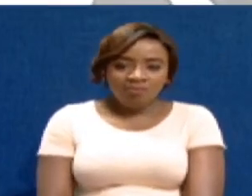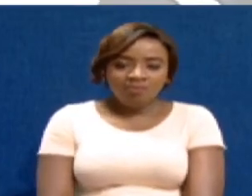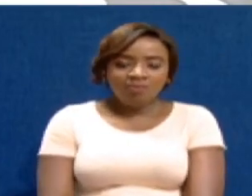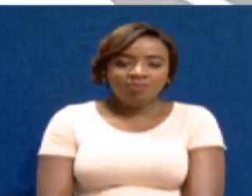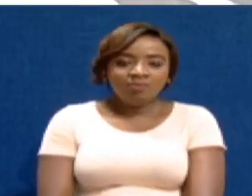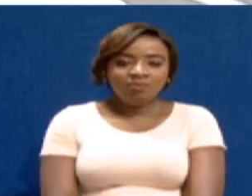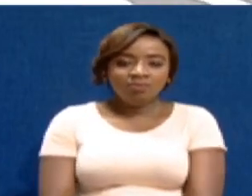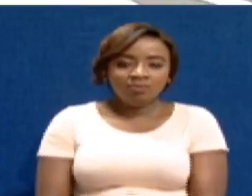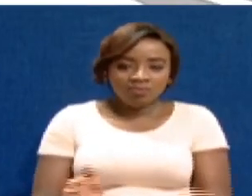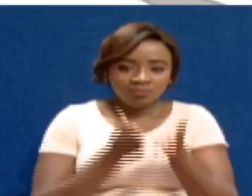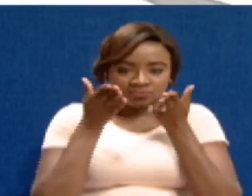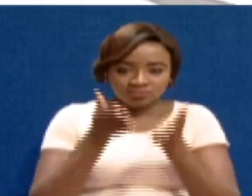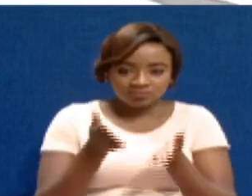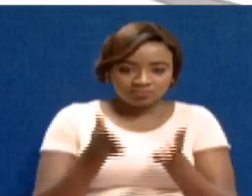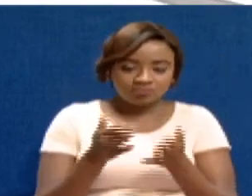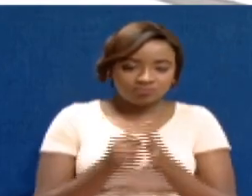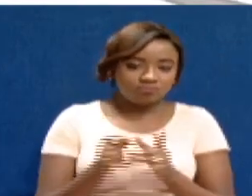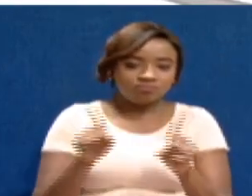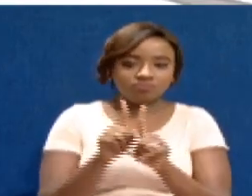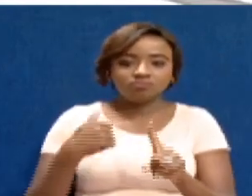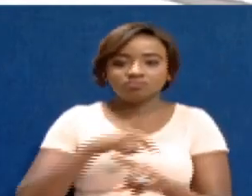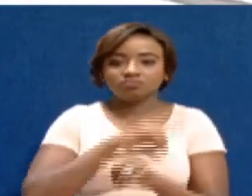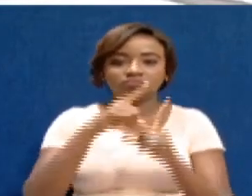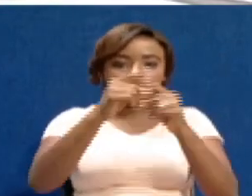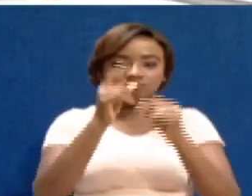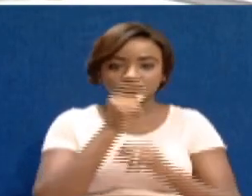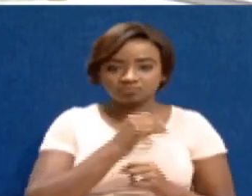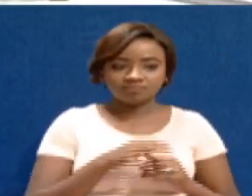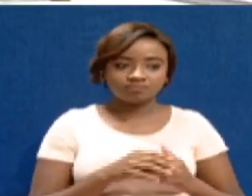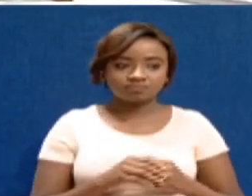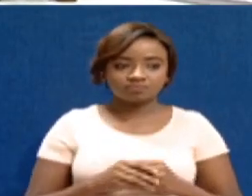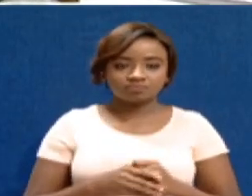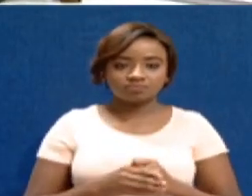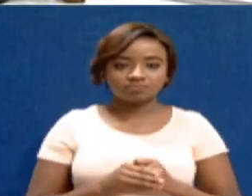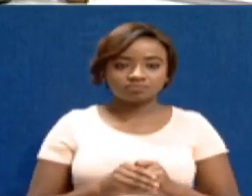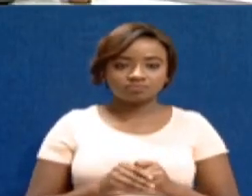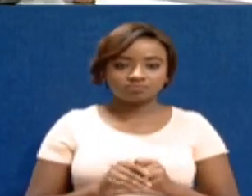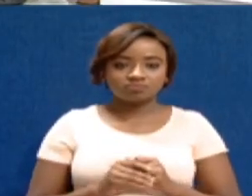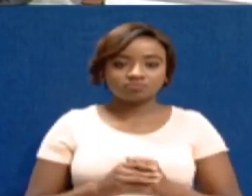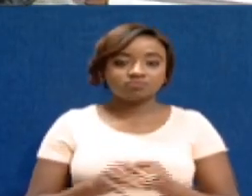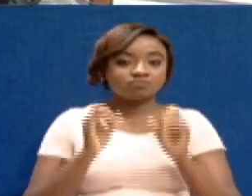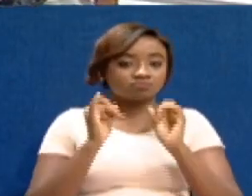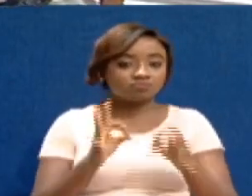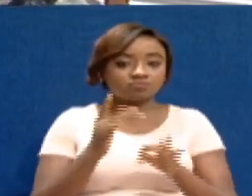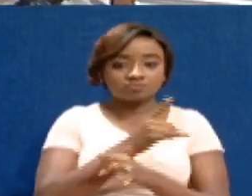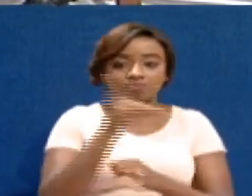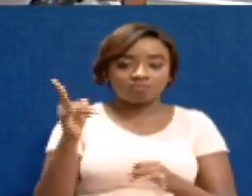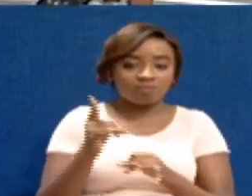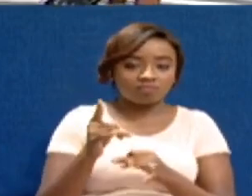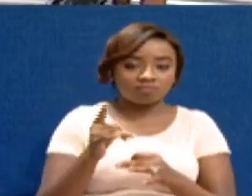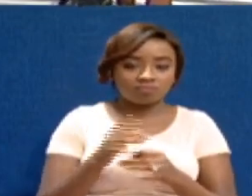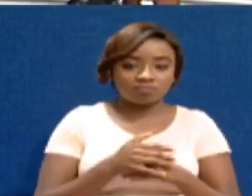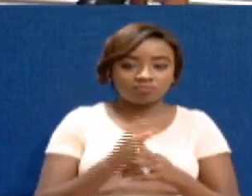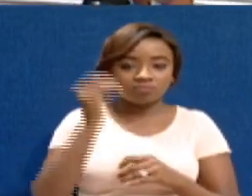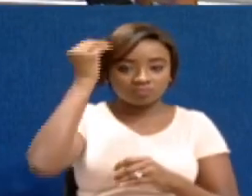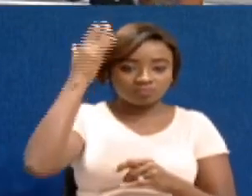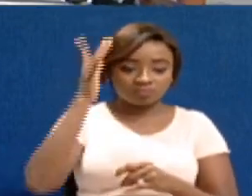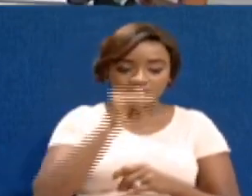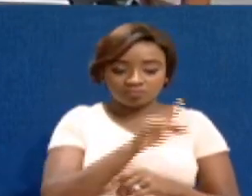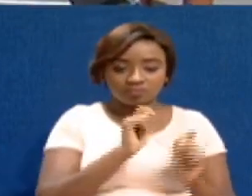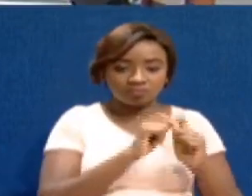in all our appointments. So it is not in 5 top positions. Because are you telling me that it will only be the 5 big ethnic groups that will